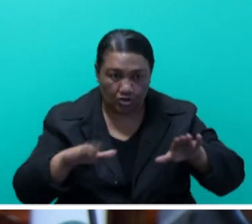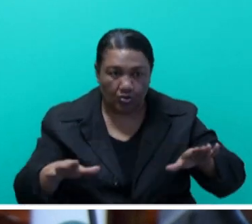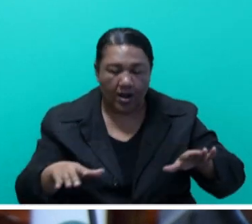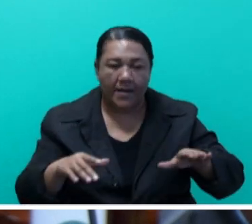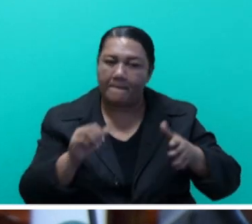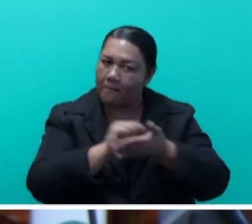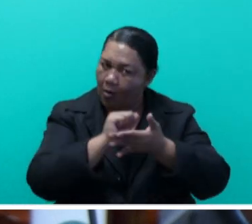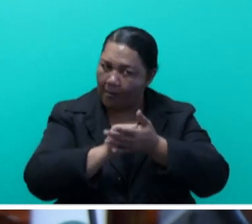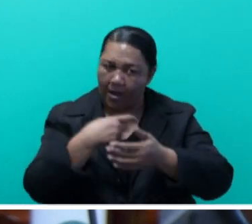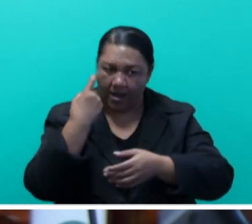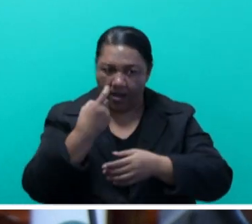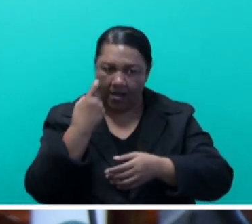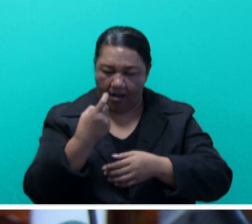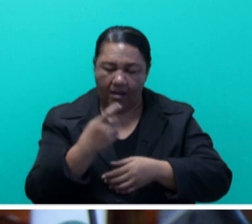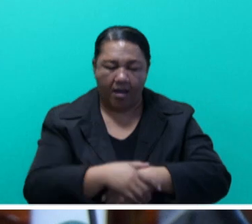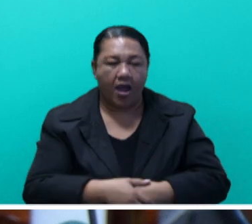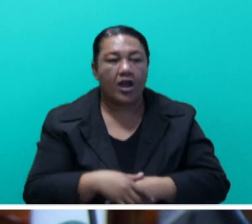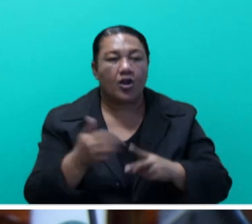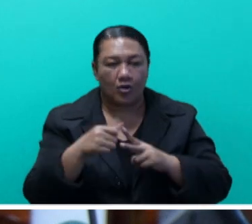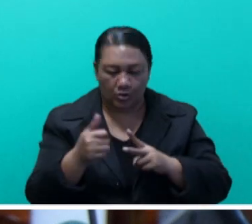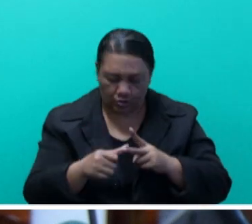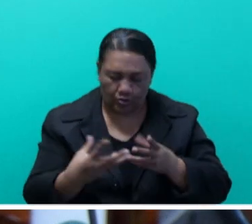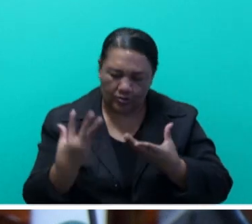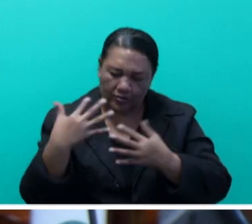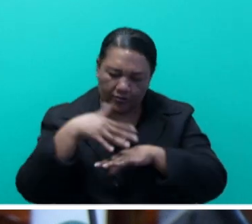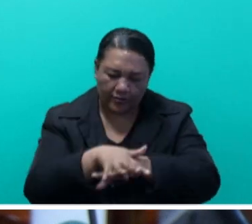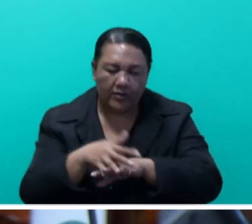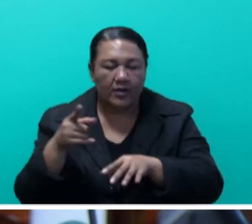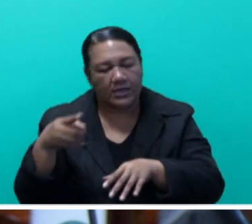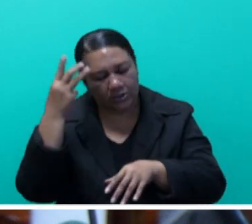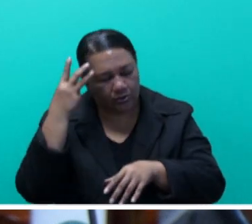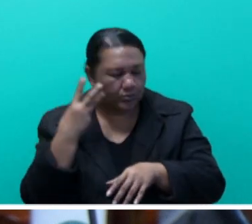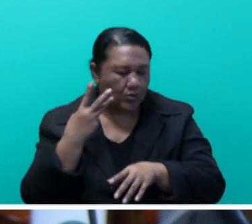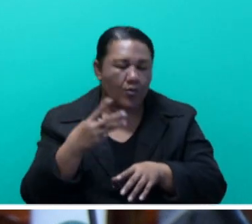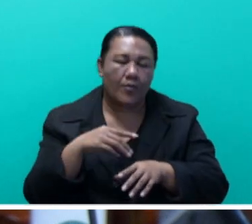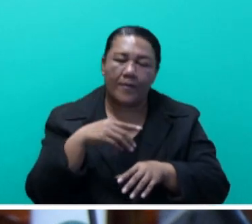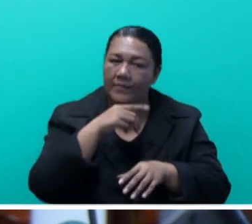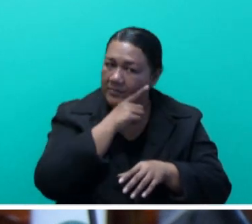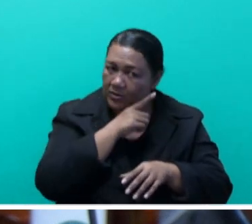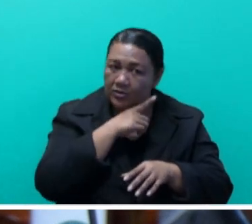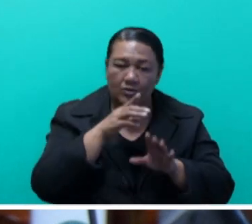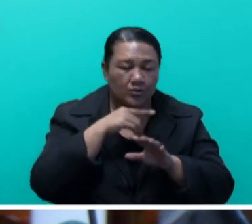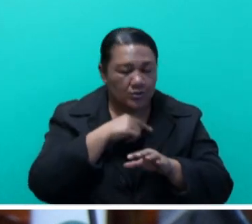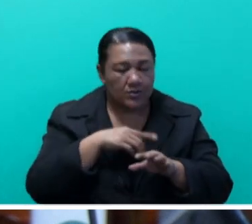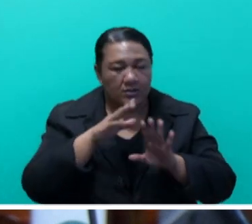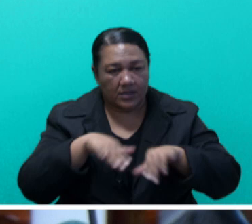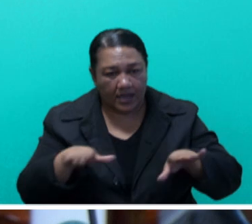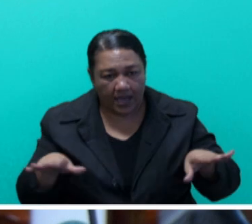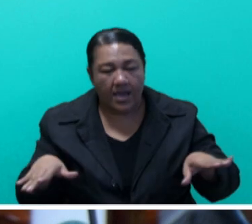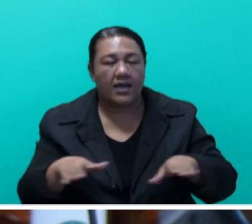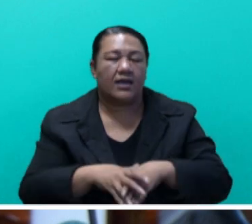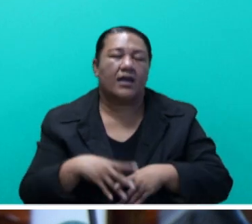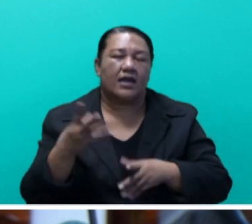establishing networks with the Ministry of Women, Children and Social Protection and the Legal Aid Commission to provide the necessary support